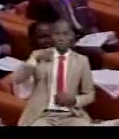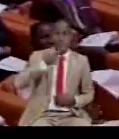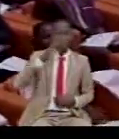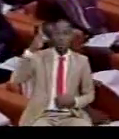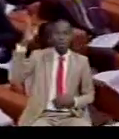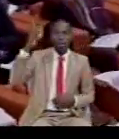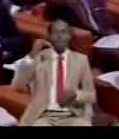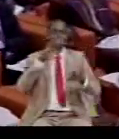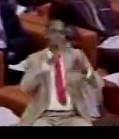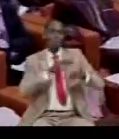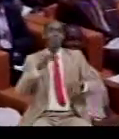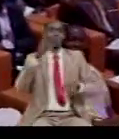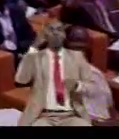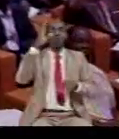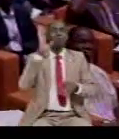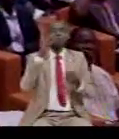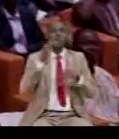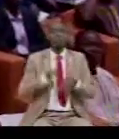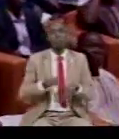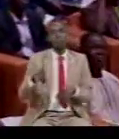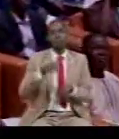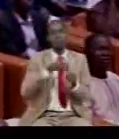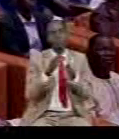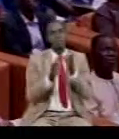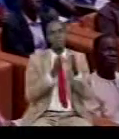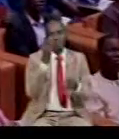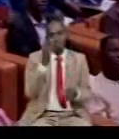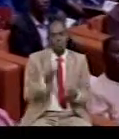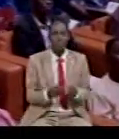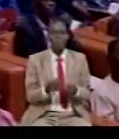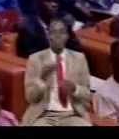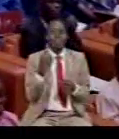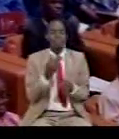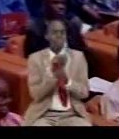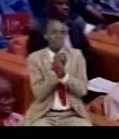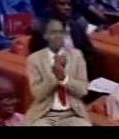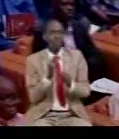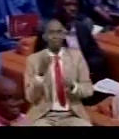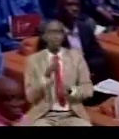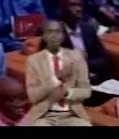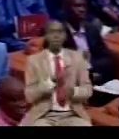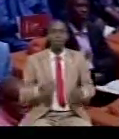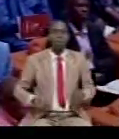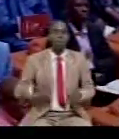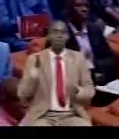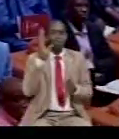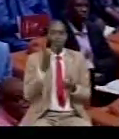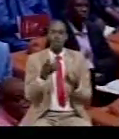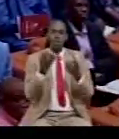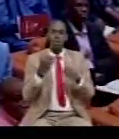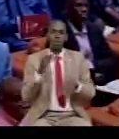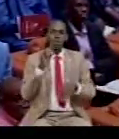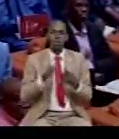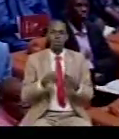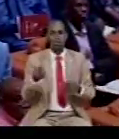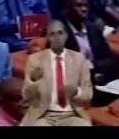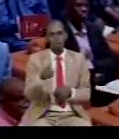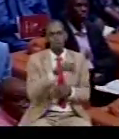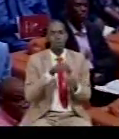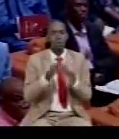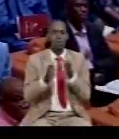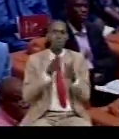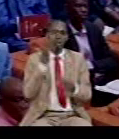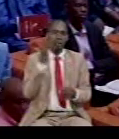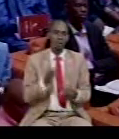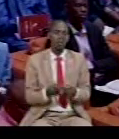will come to you. The justification of the Lord will come to you. The salvation of the Lord will come unto you.